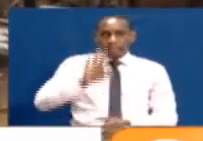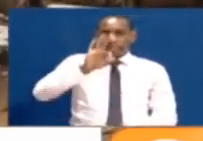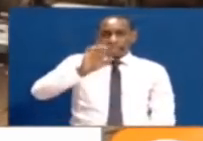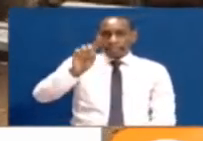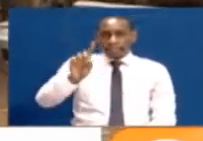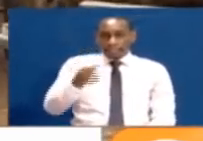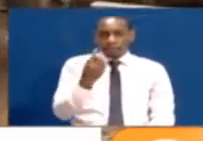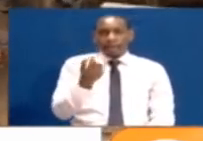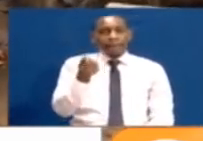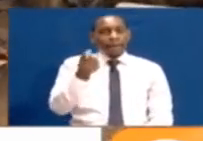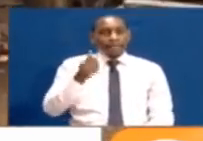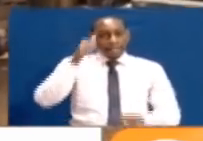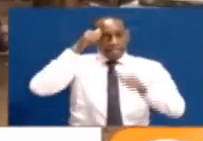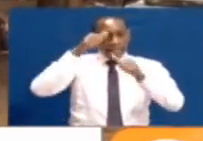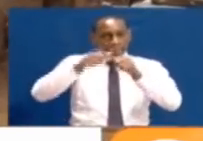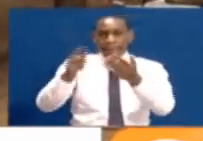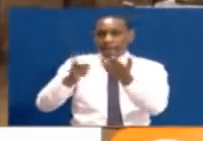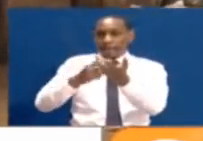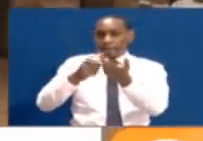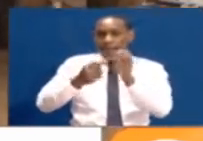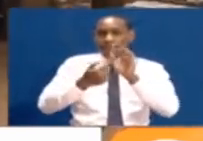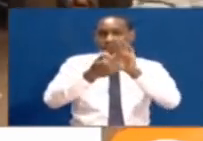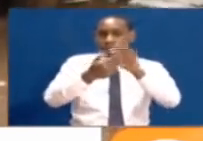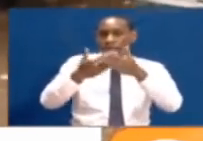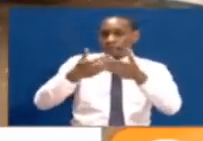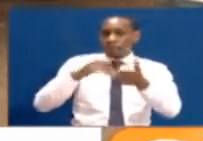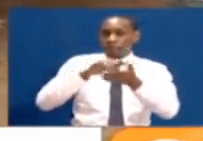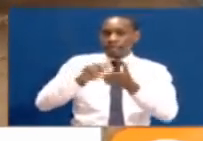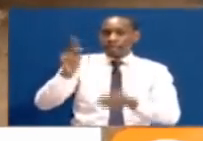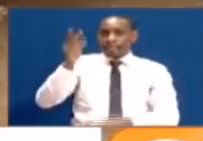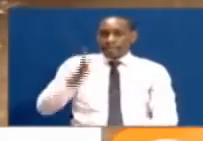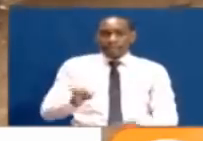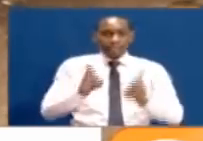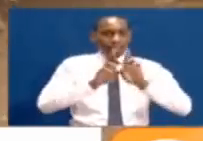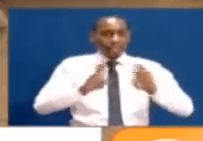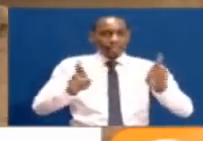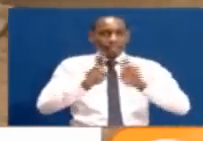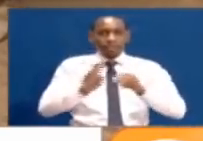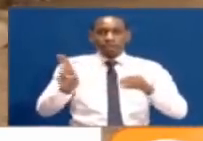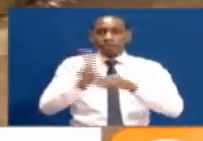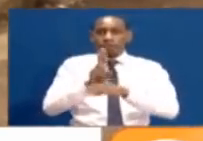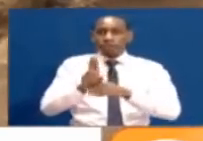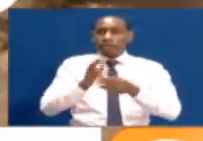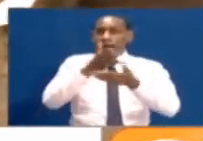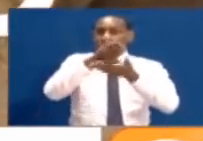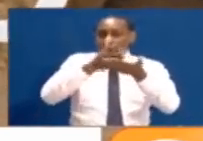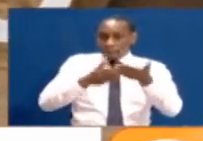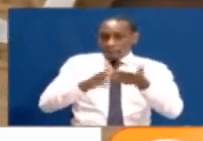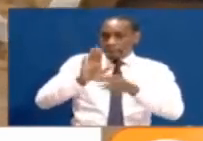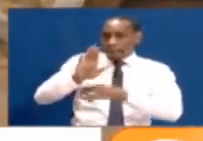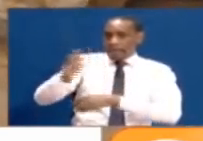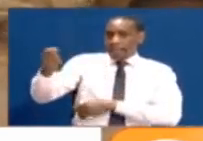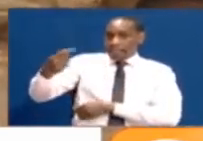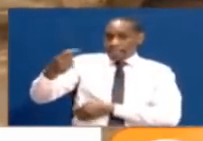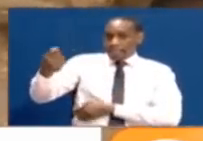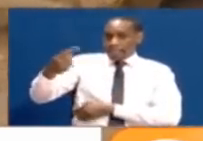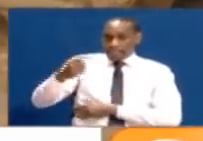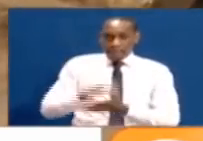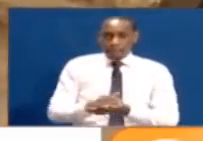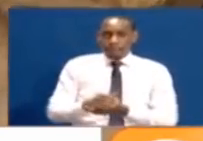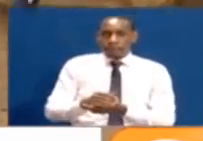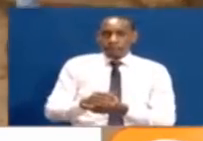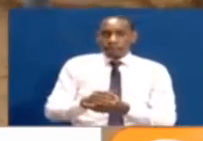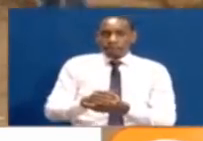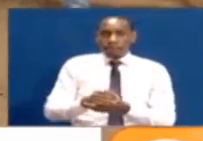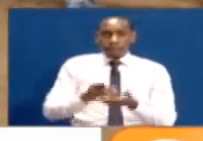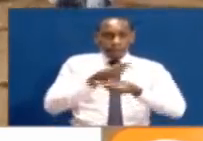3,000 shillings. Now, remember the statistic that I gave earlier that Kenyans already spend almost half of their income on